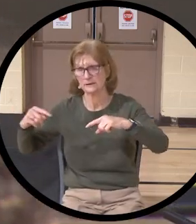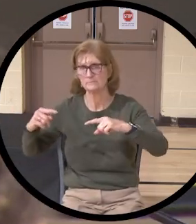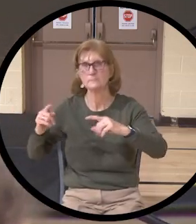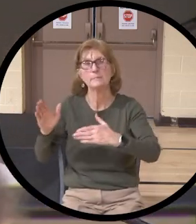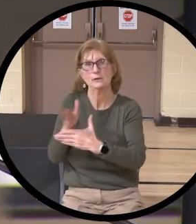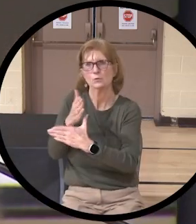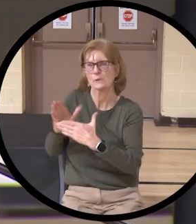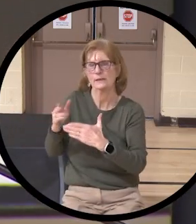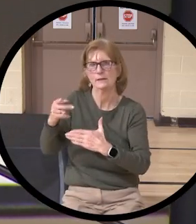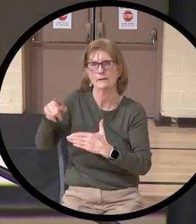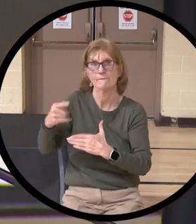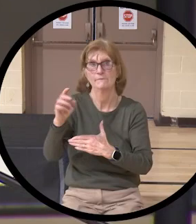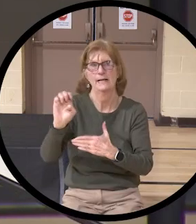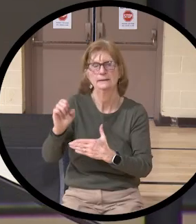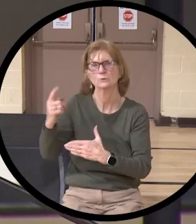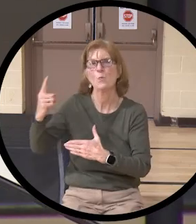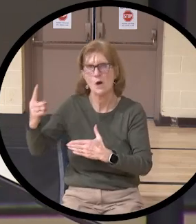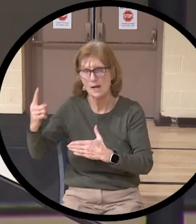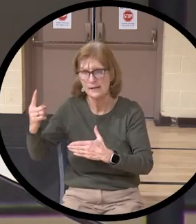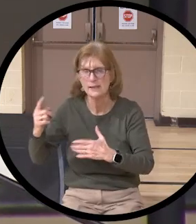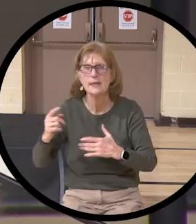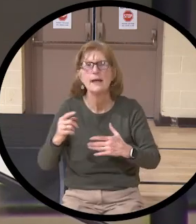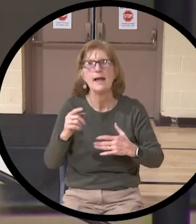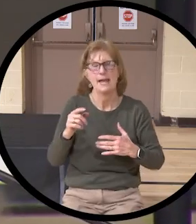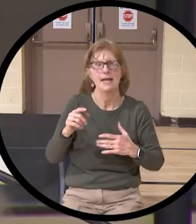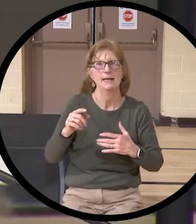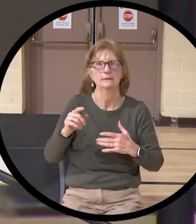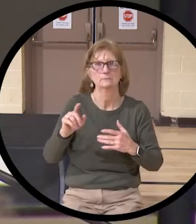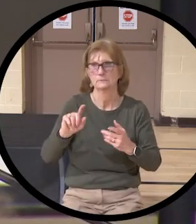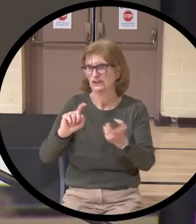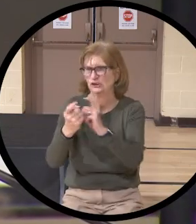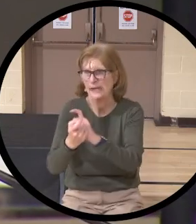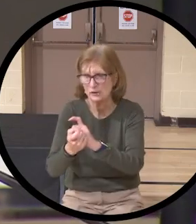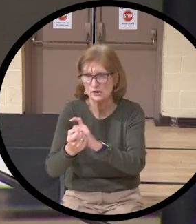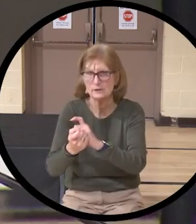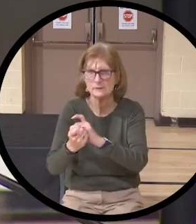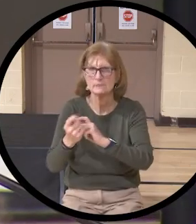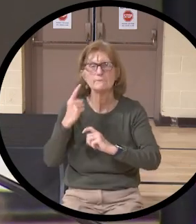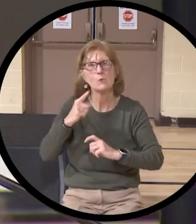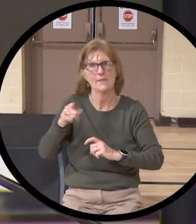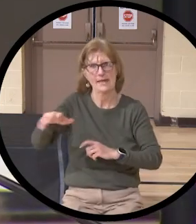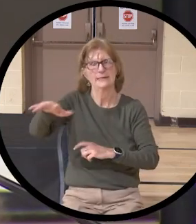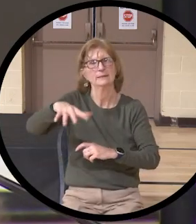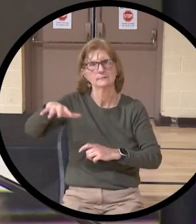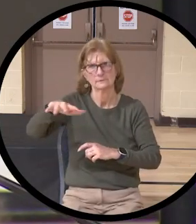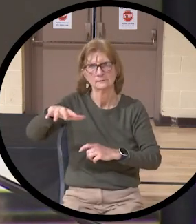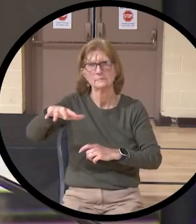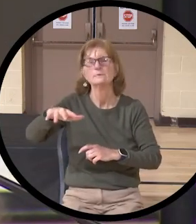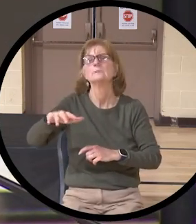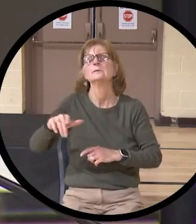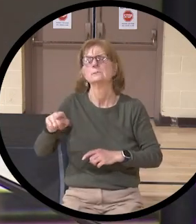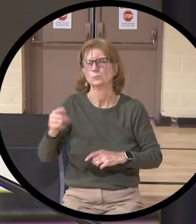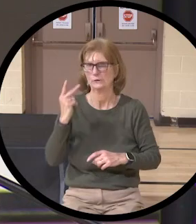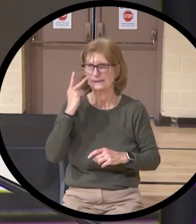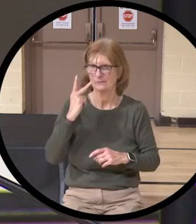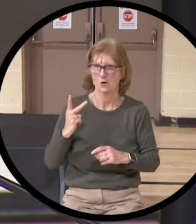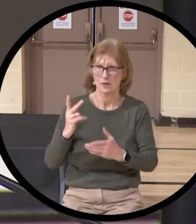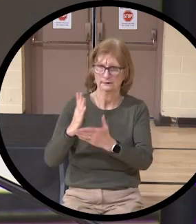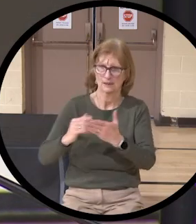Stanton, those with the speed slots, and the phase, like, I'll call it like 1B, where we kind of did do those